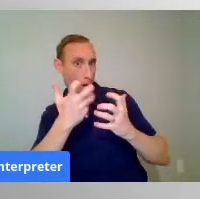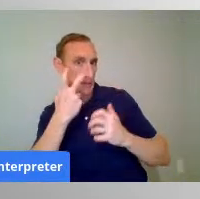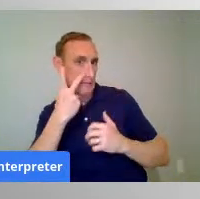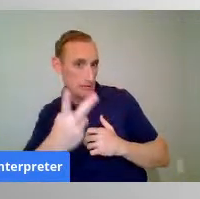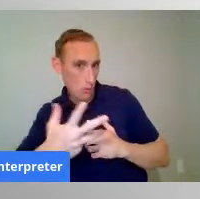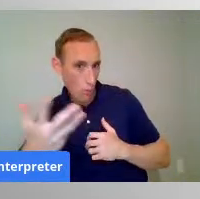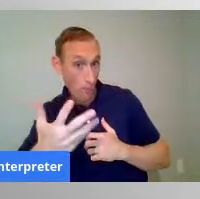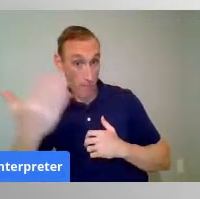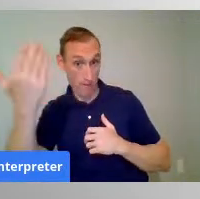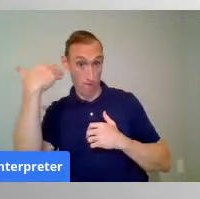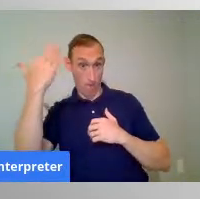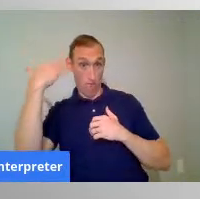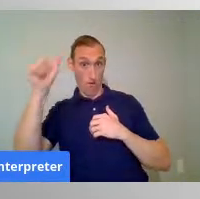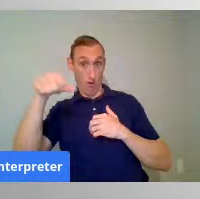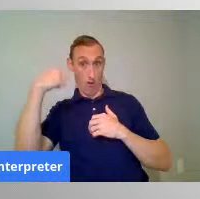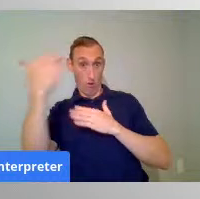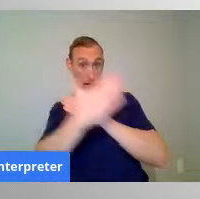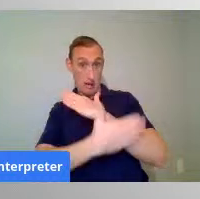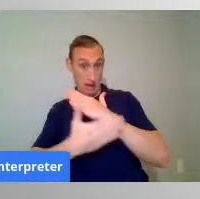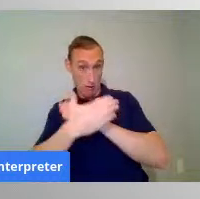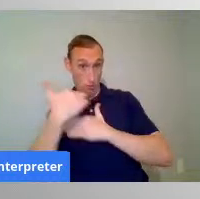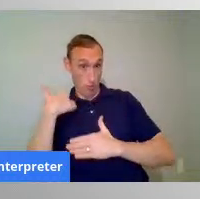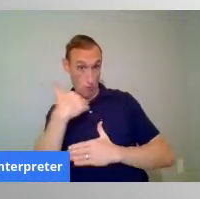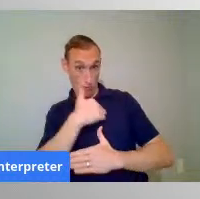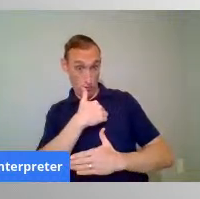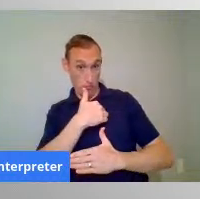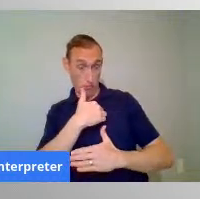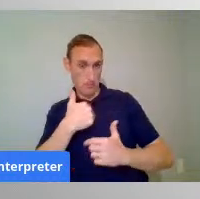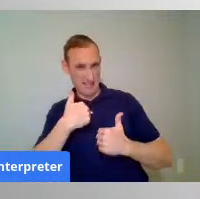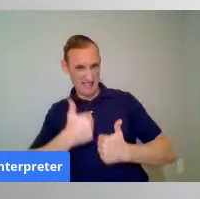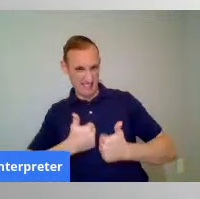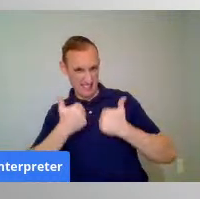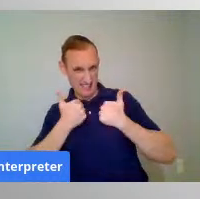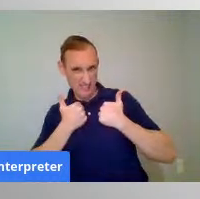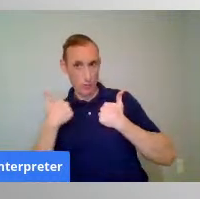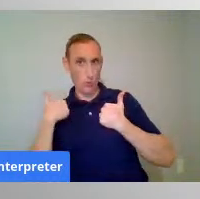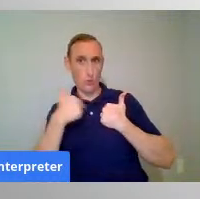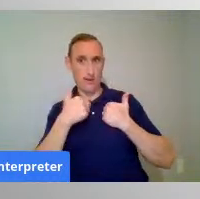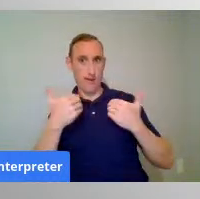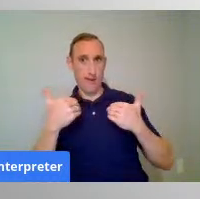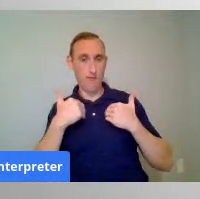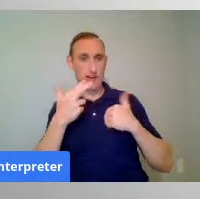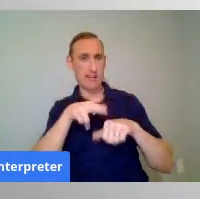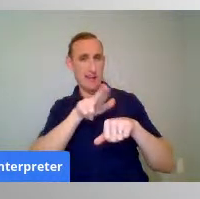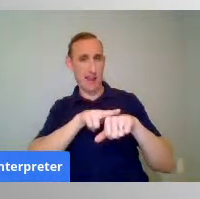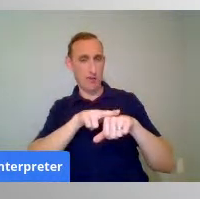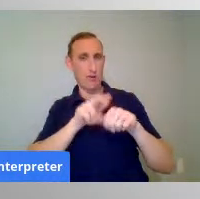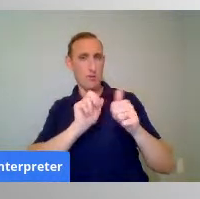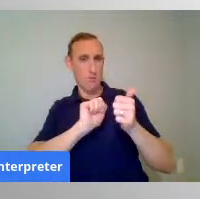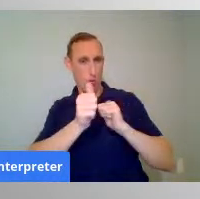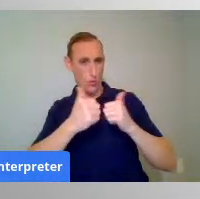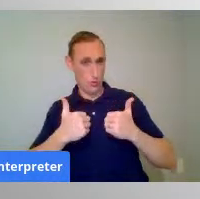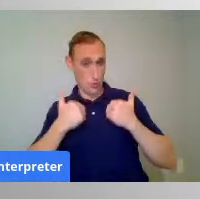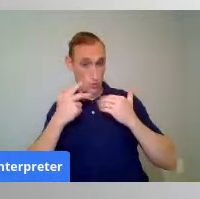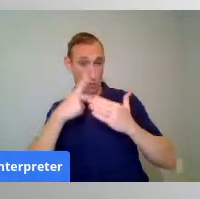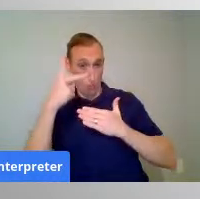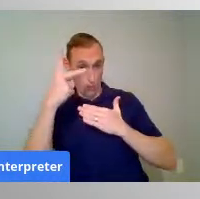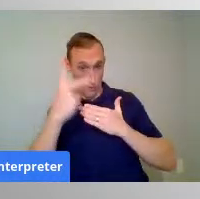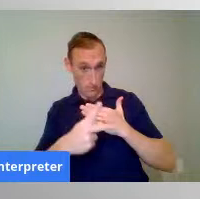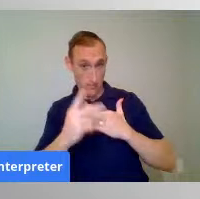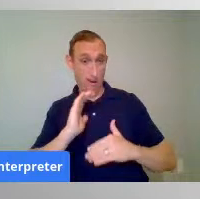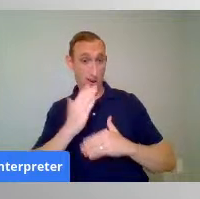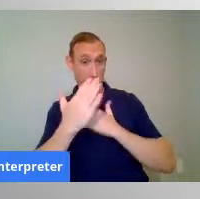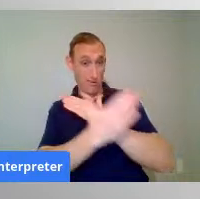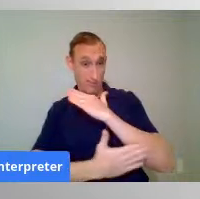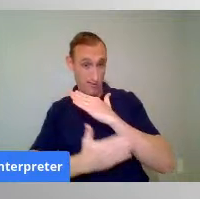we had NYSP camp. And so I think it was like the National Youth Sports Program. And our county